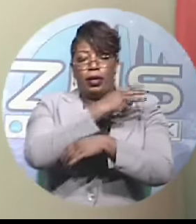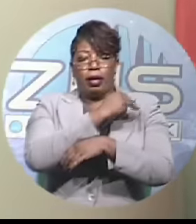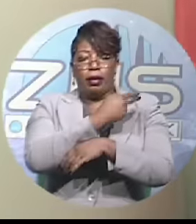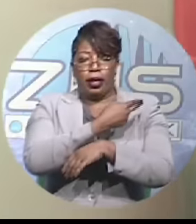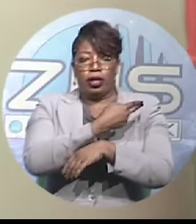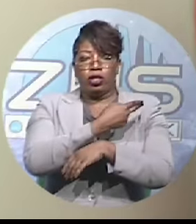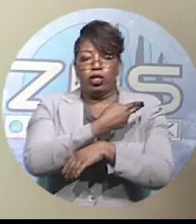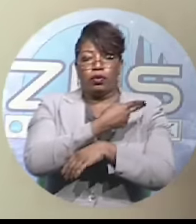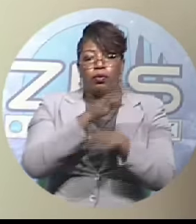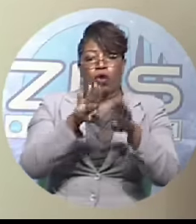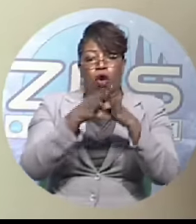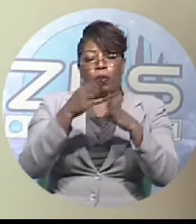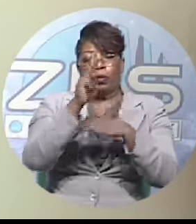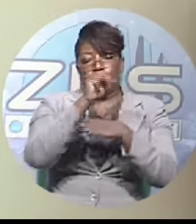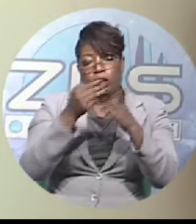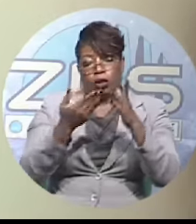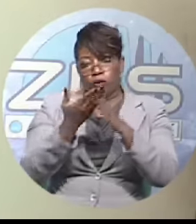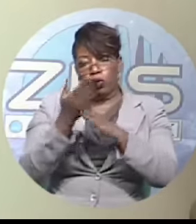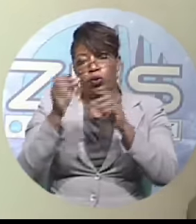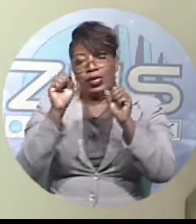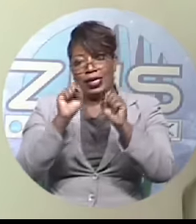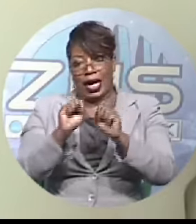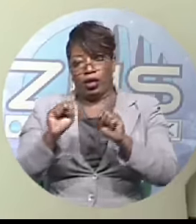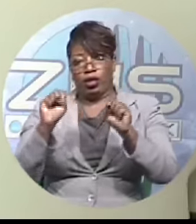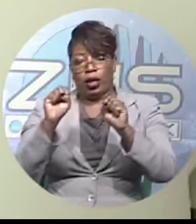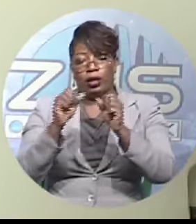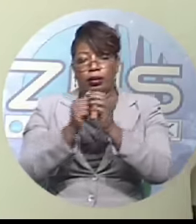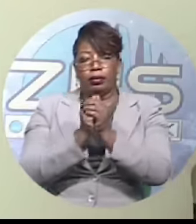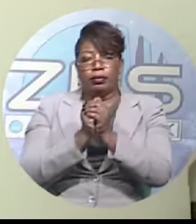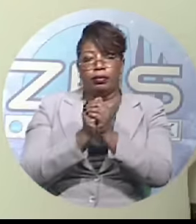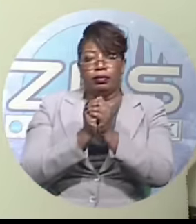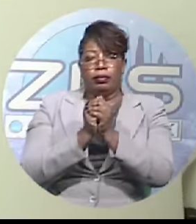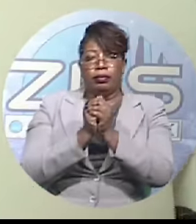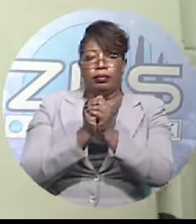blood bank is opened Monday through Saturday. Carla Palmer, ZNS Network News.